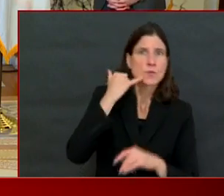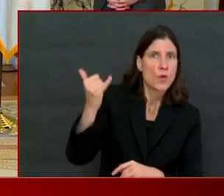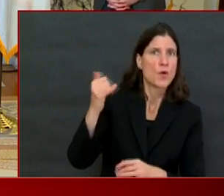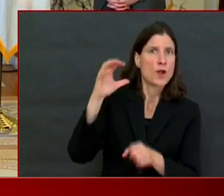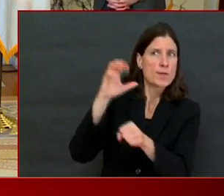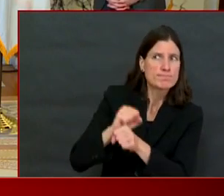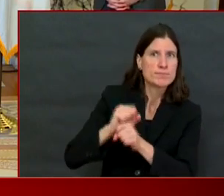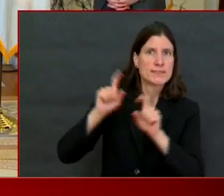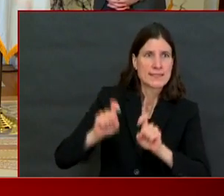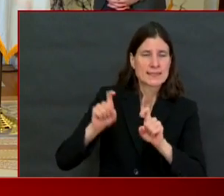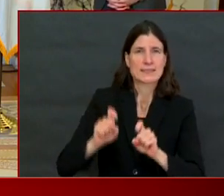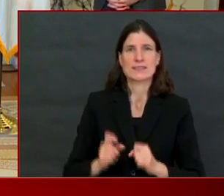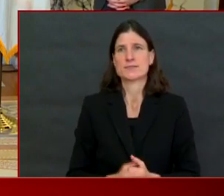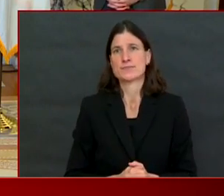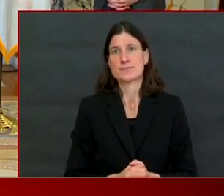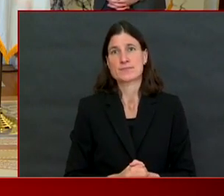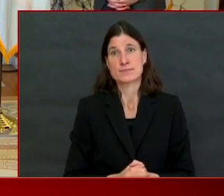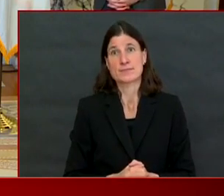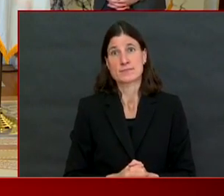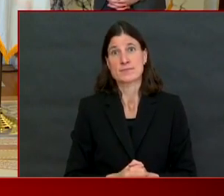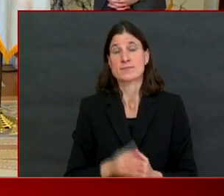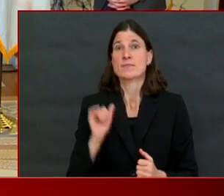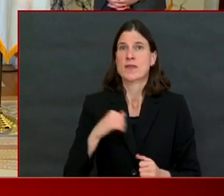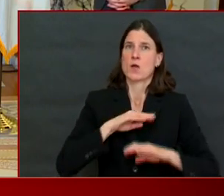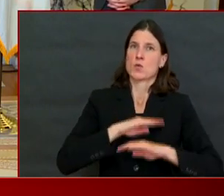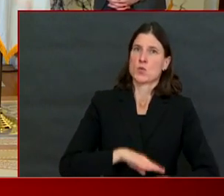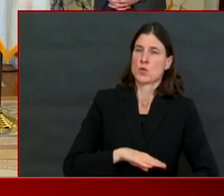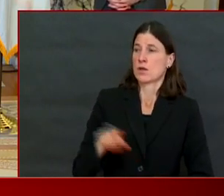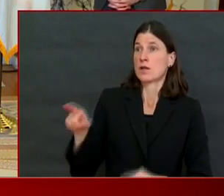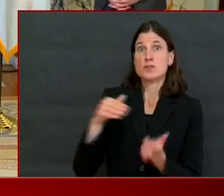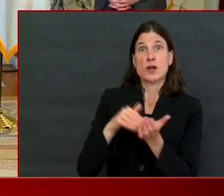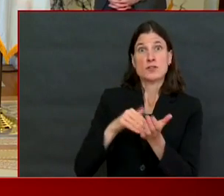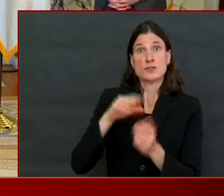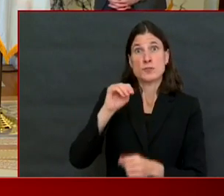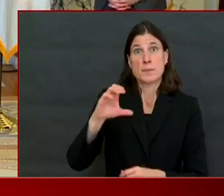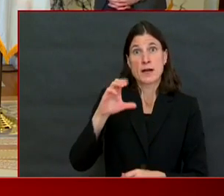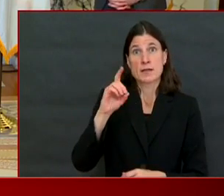continue forward with being able to provide the excellent updates that I'm able to share today.